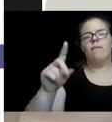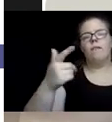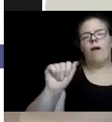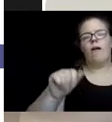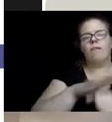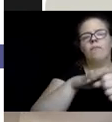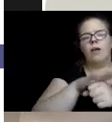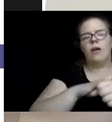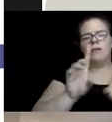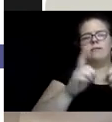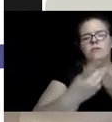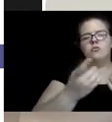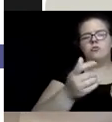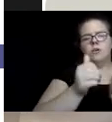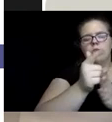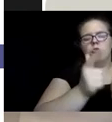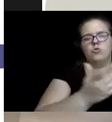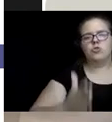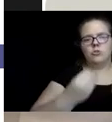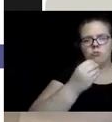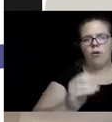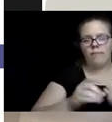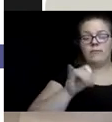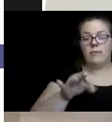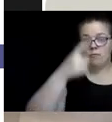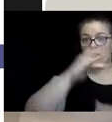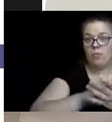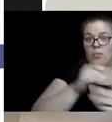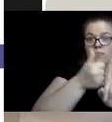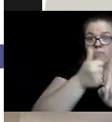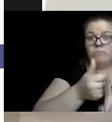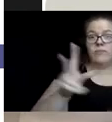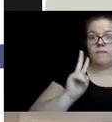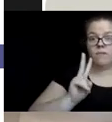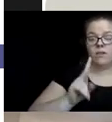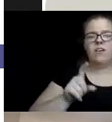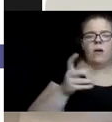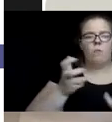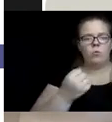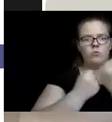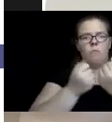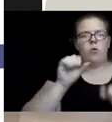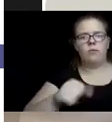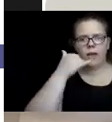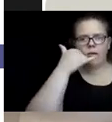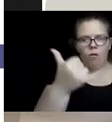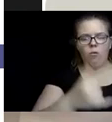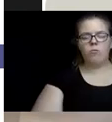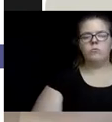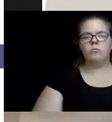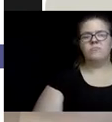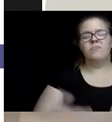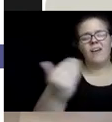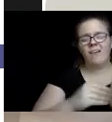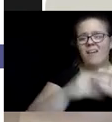believe you are a victim of crime and want to have some support in that way. There again are very, very many other